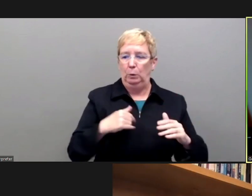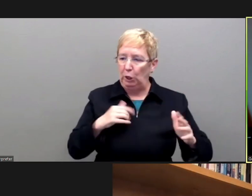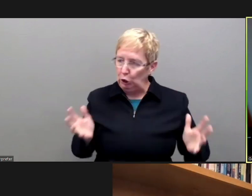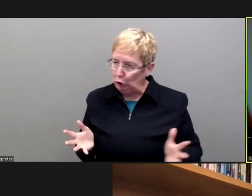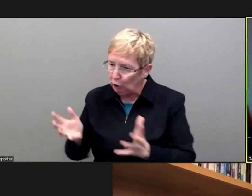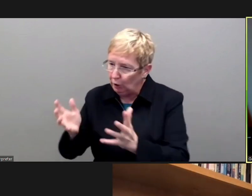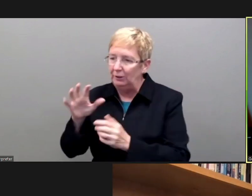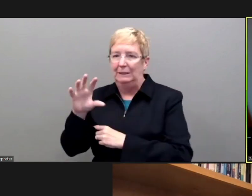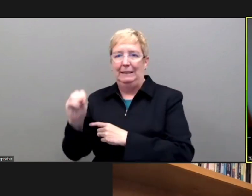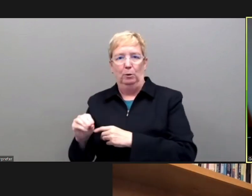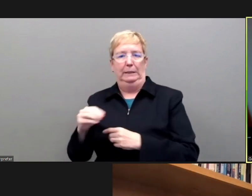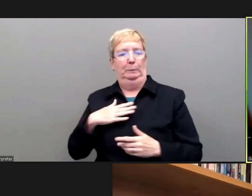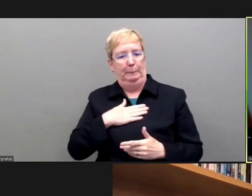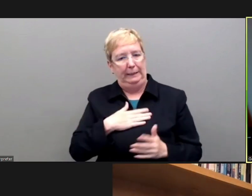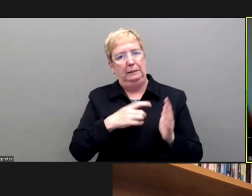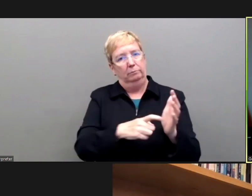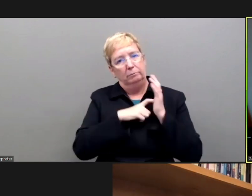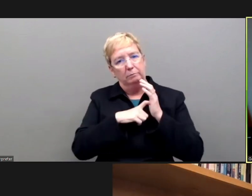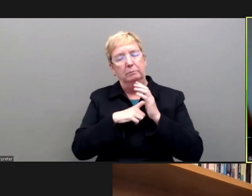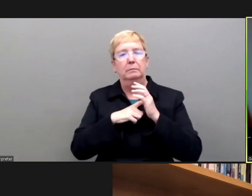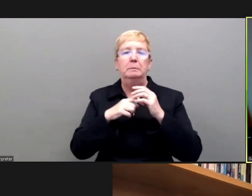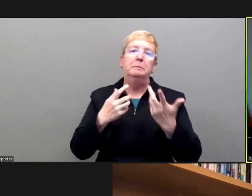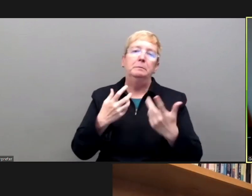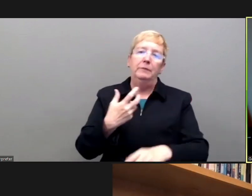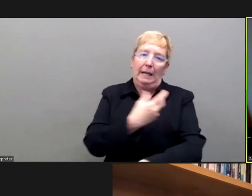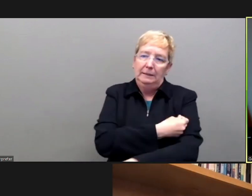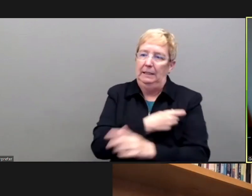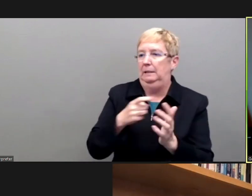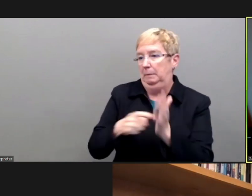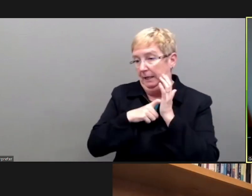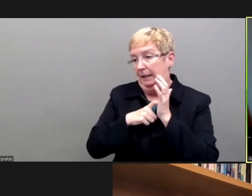vaccine requirements and mandates.